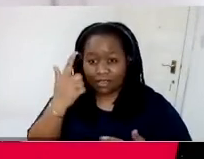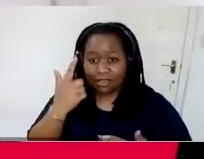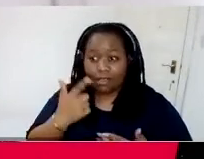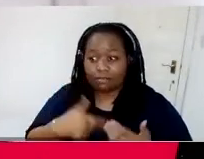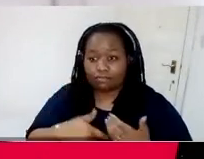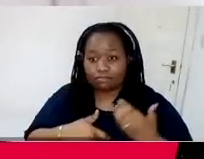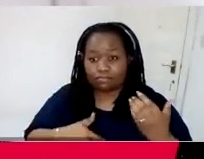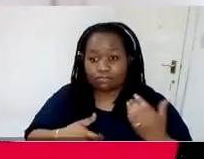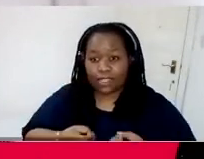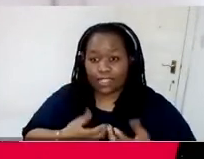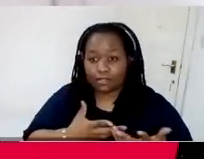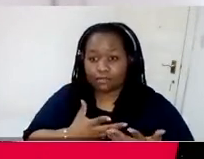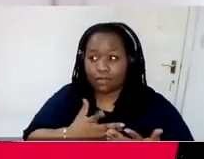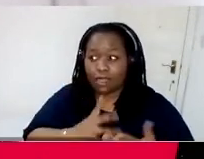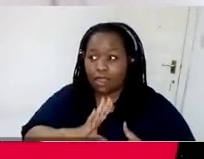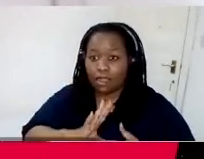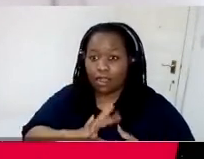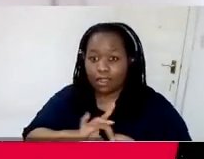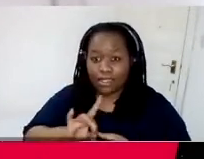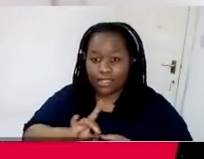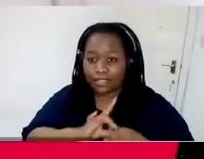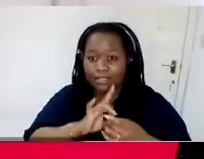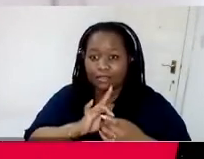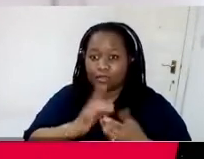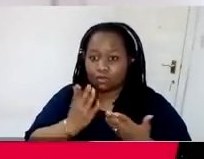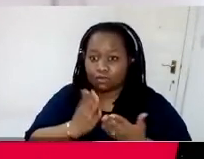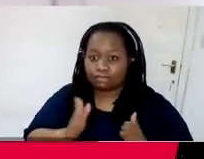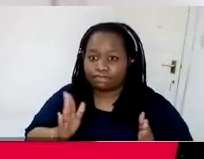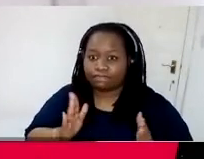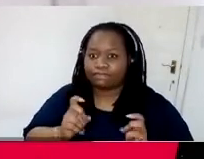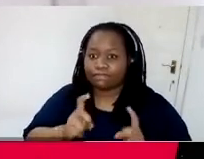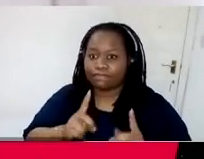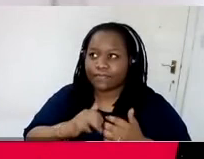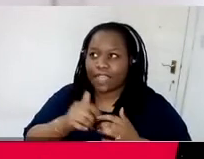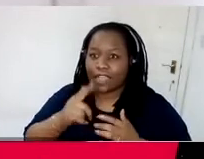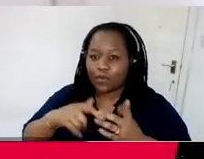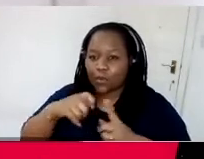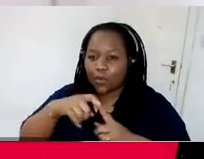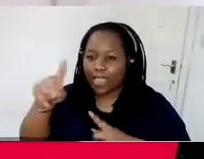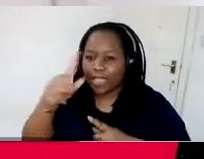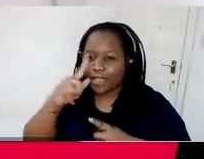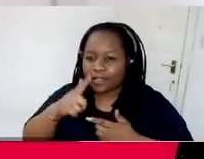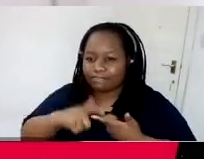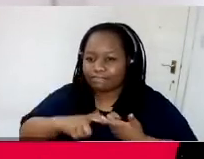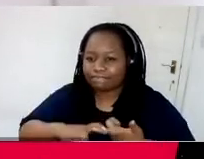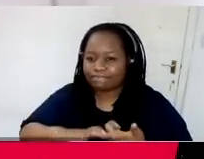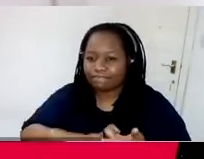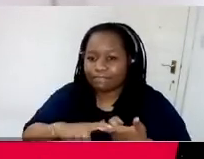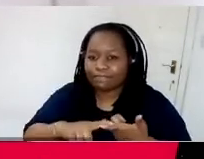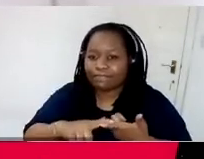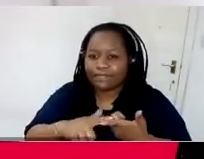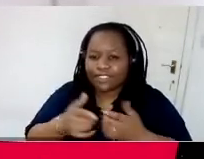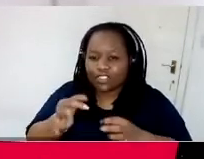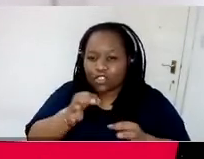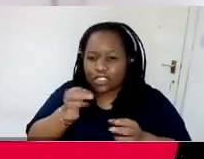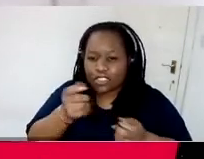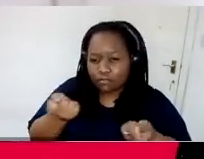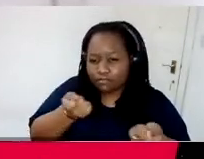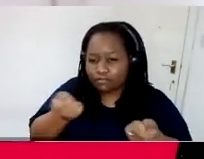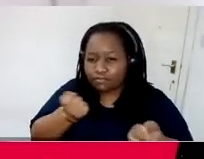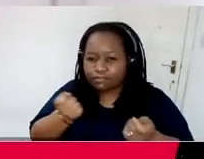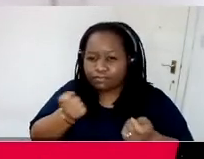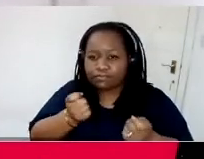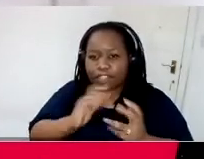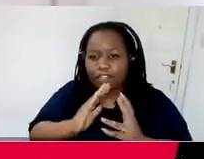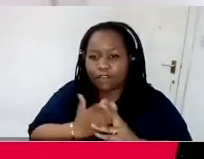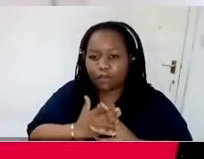system in which the UK state tries to maintain a strategic role in parts of the world such as the Middle East,